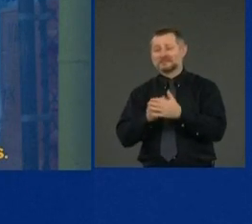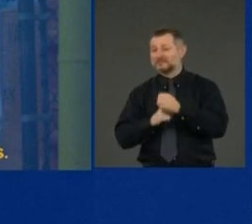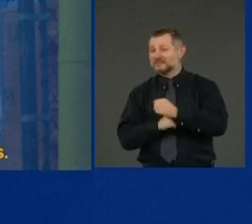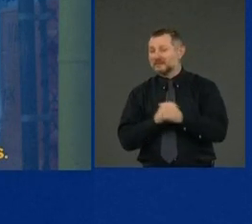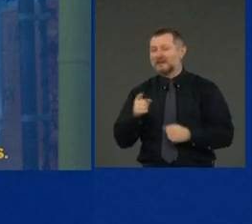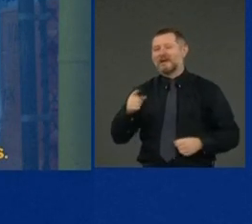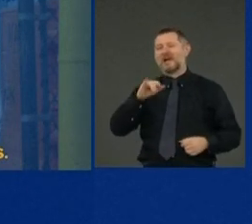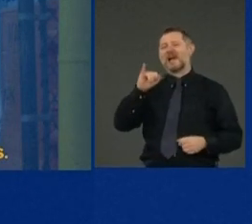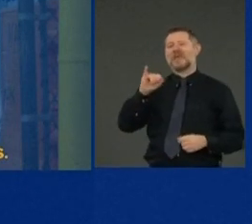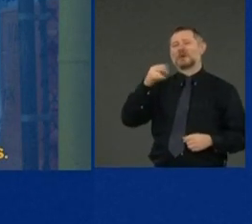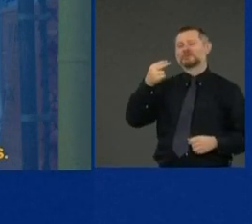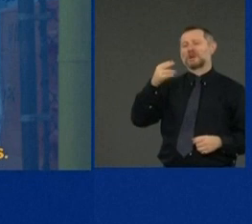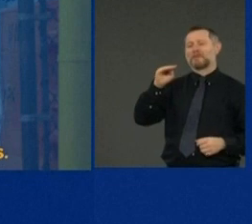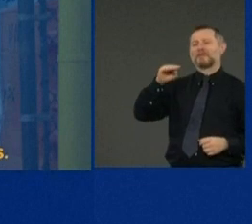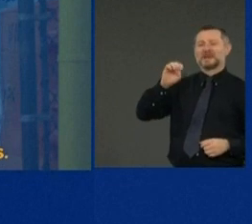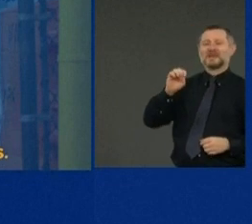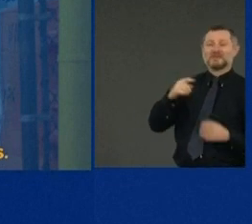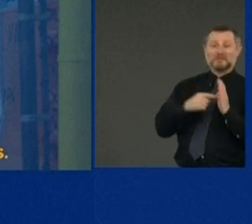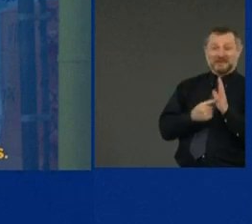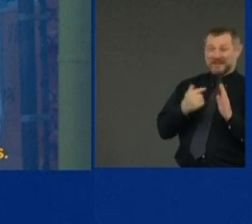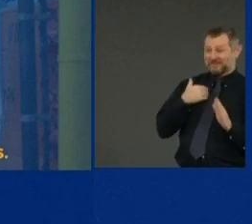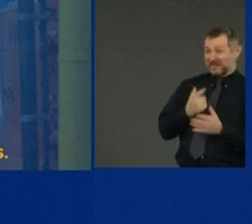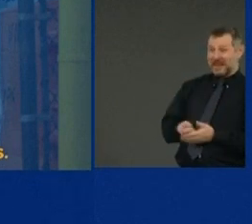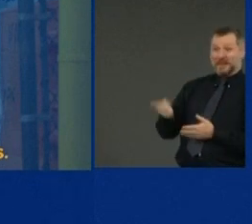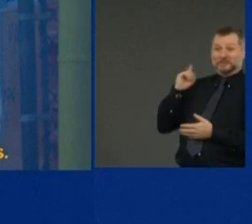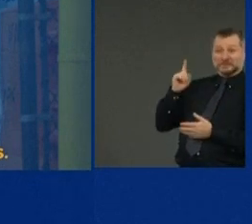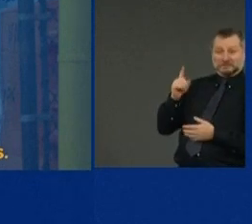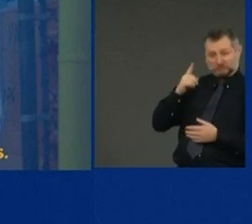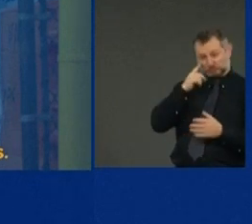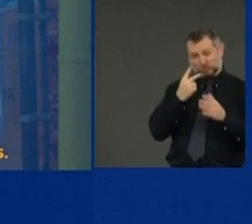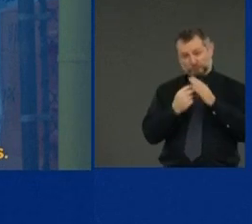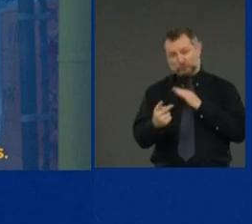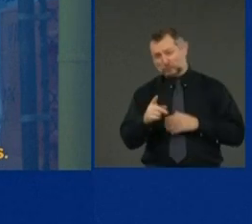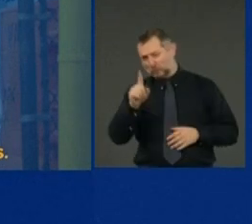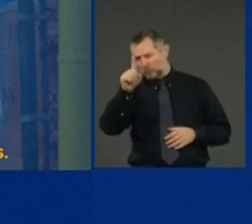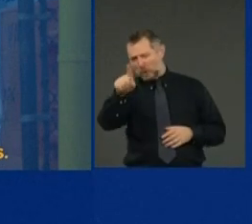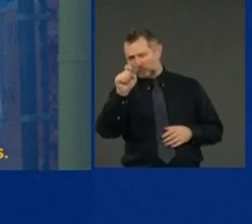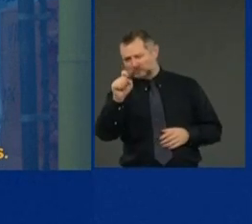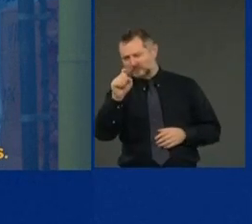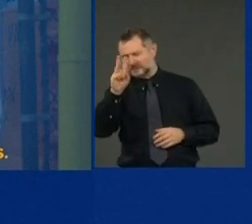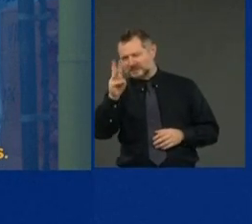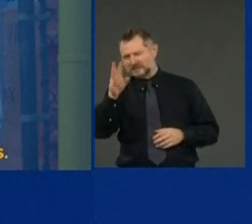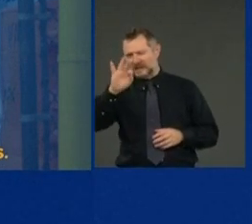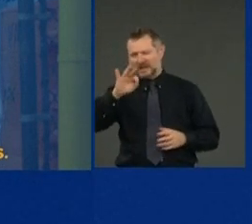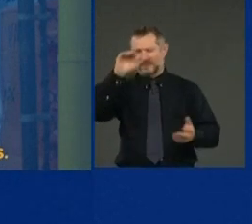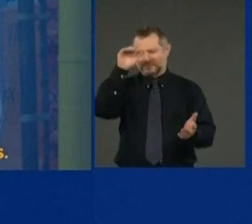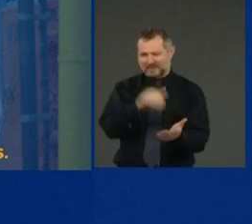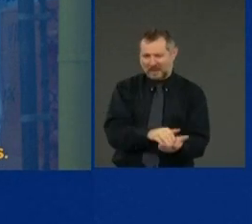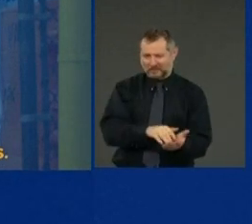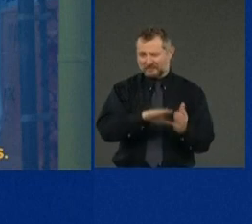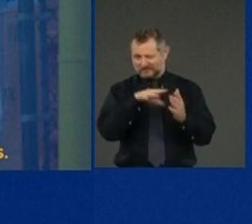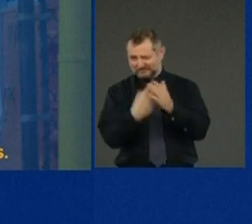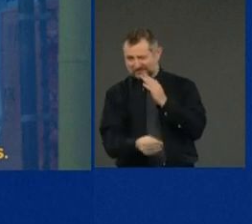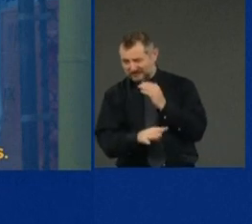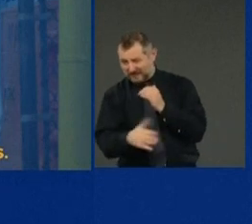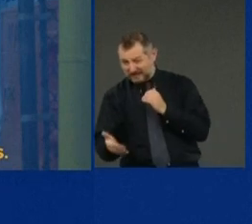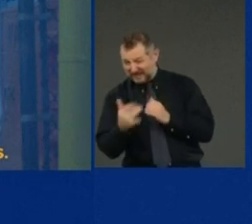Last week, they projected 169,000 deaths by October. Last week.